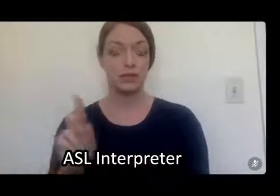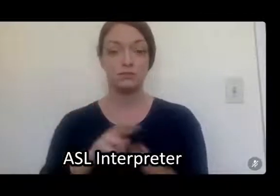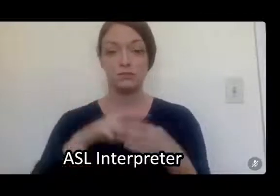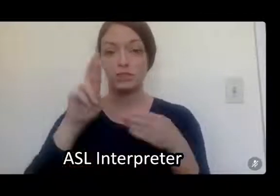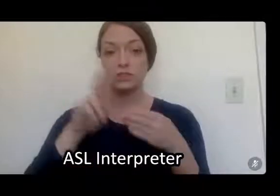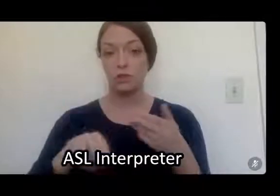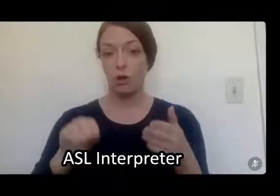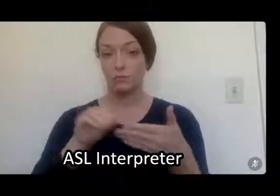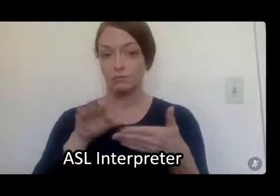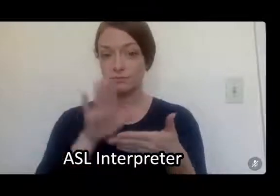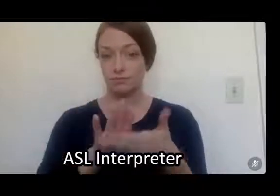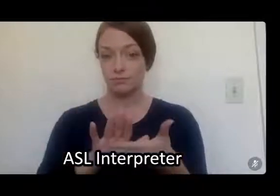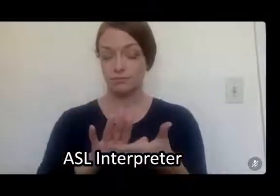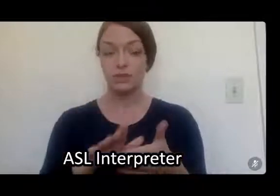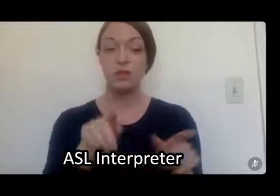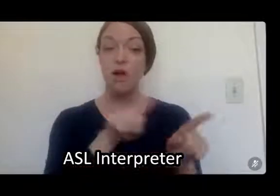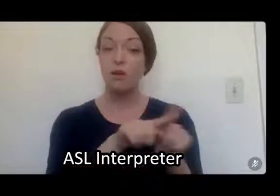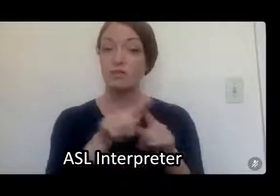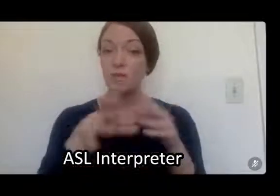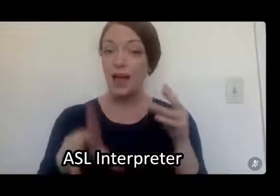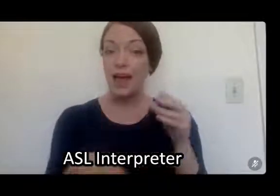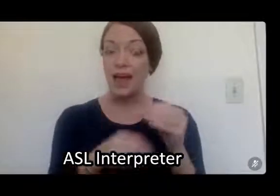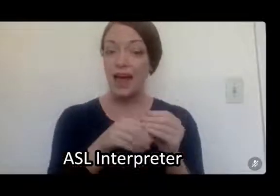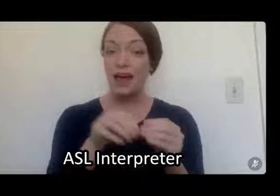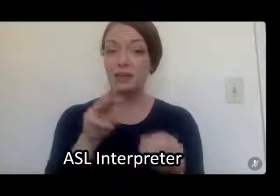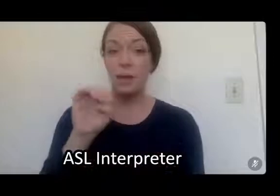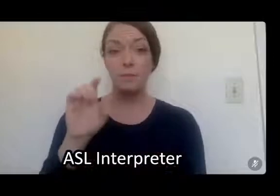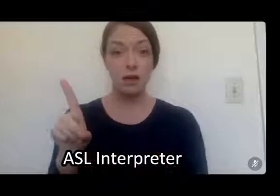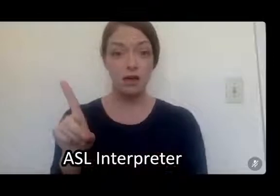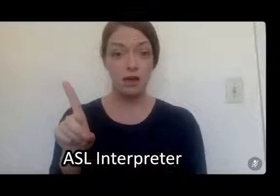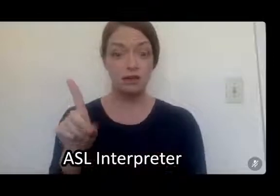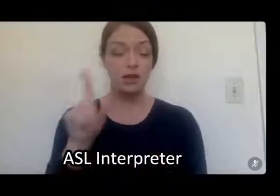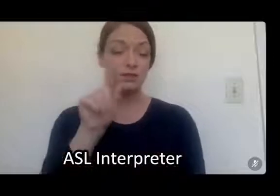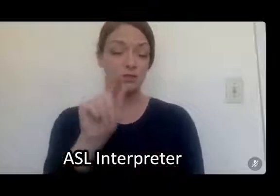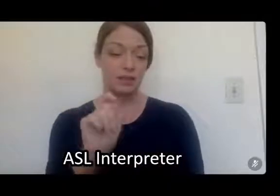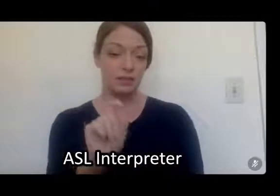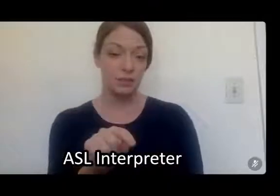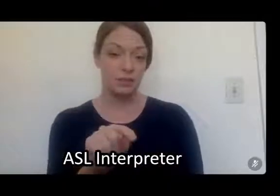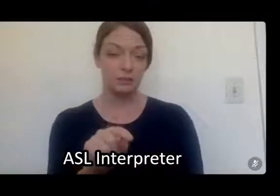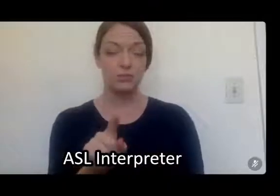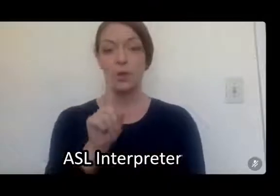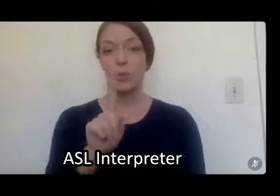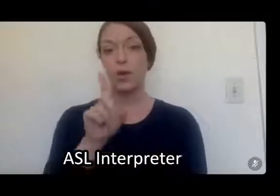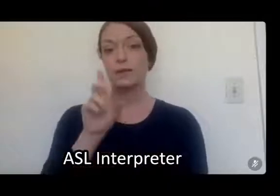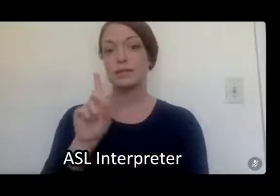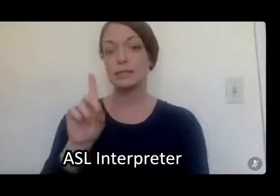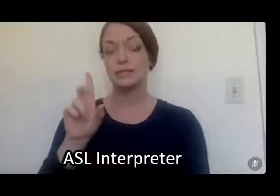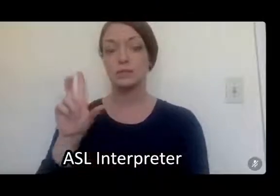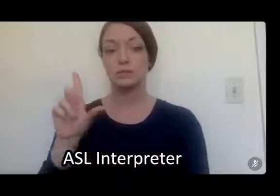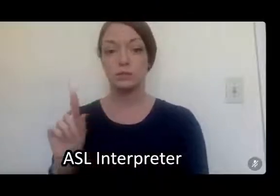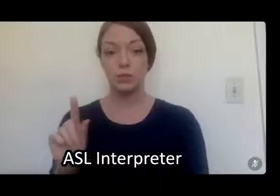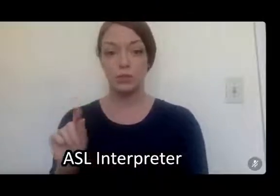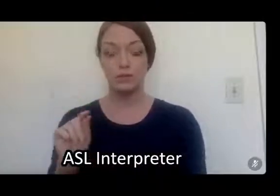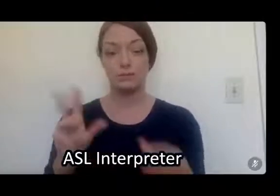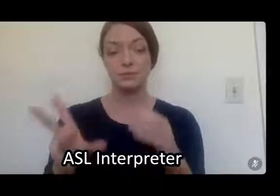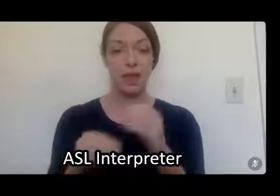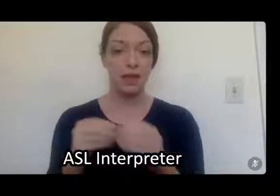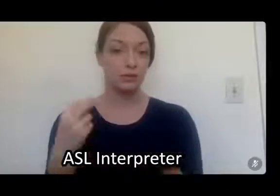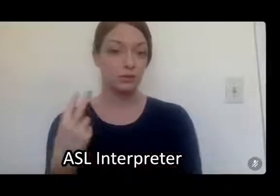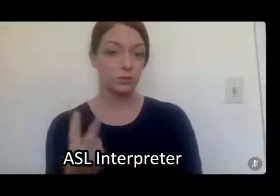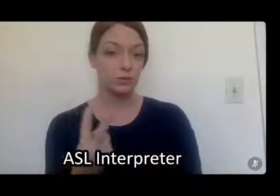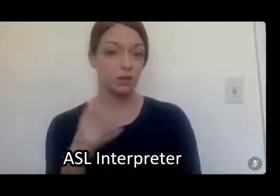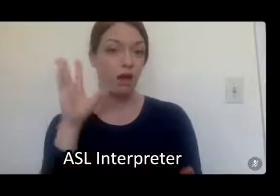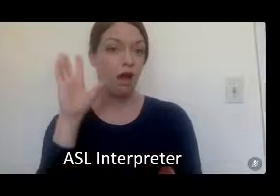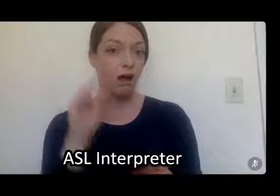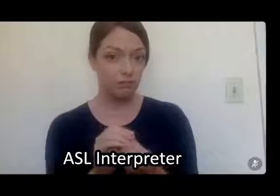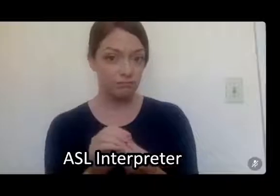You can also add modifiers to that. So exclamation point 1D20 plus 2 and it will give you the total